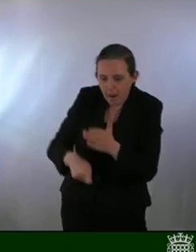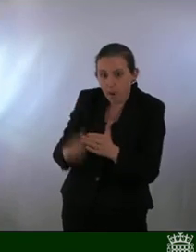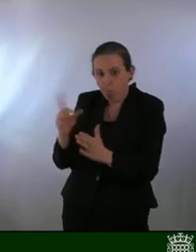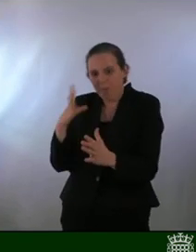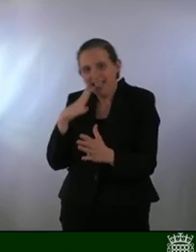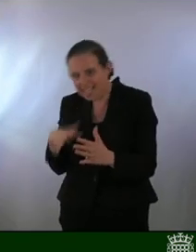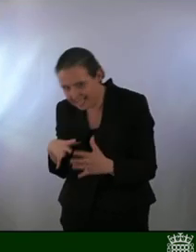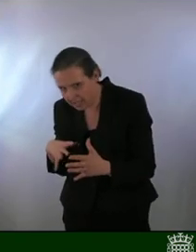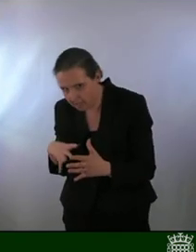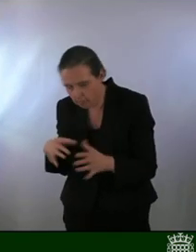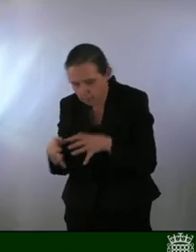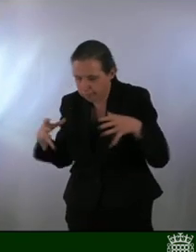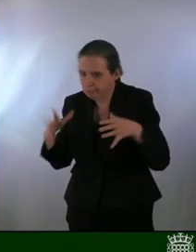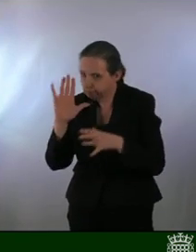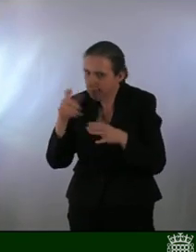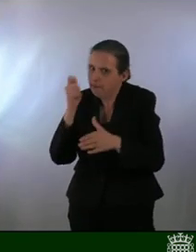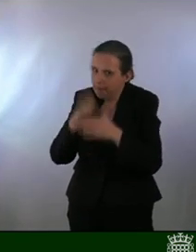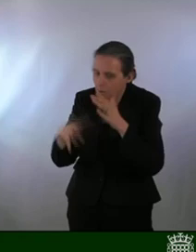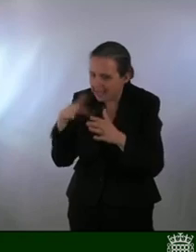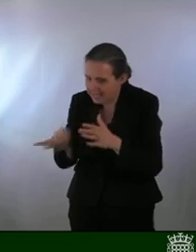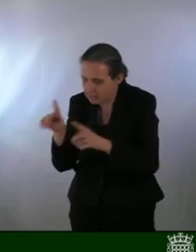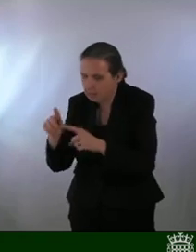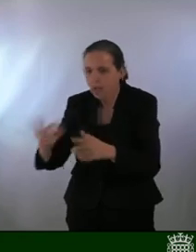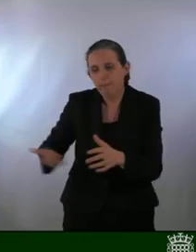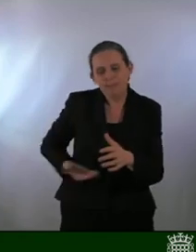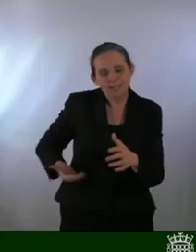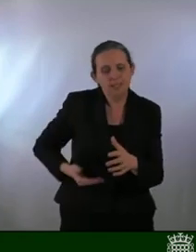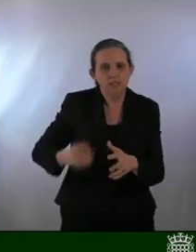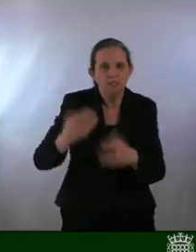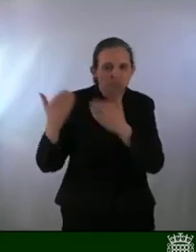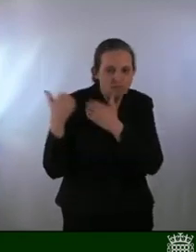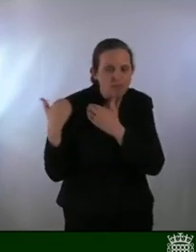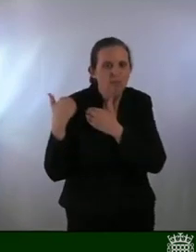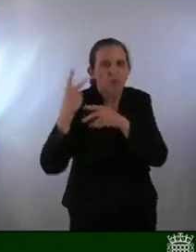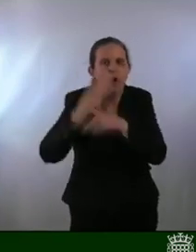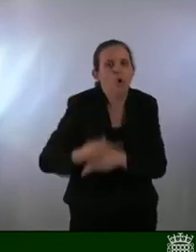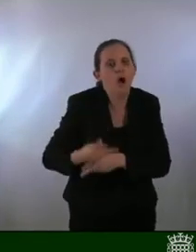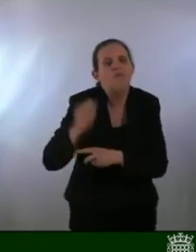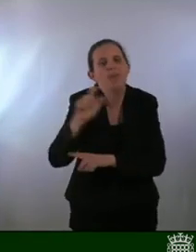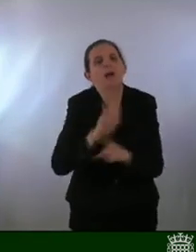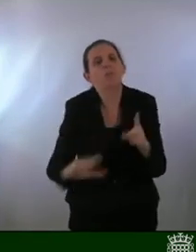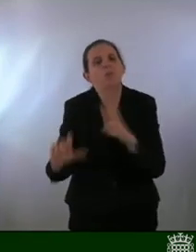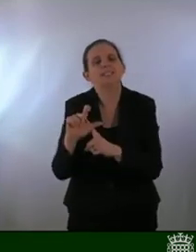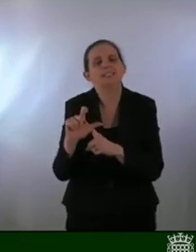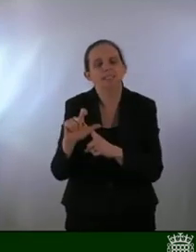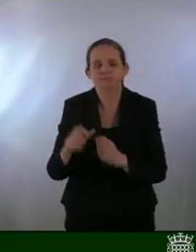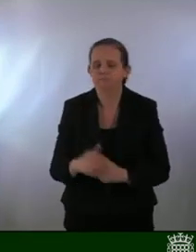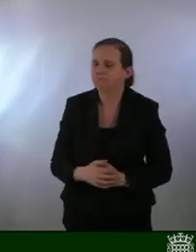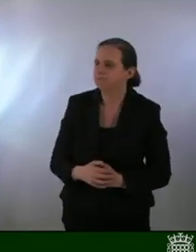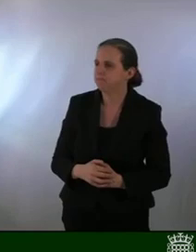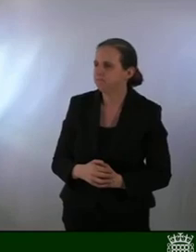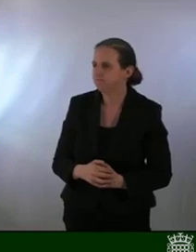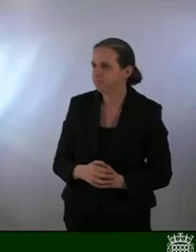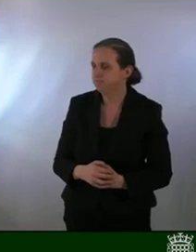need. And of course, businesses have a responsibility to look after the communities they serve. Very much, Mr. Speaker. Can the Secretary of